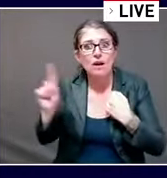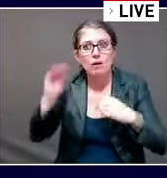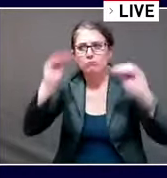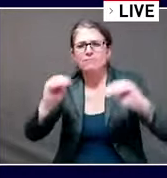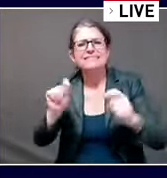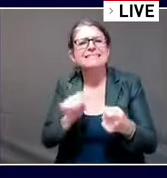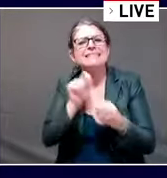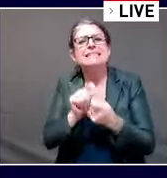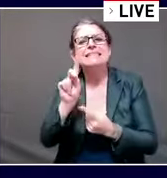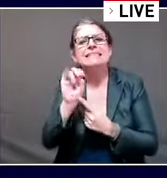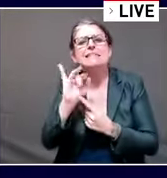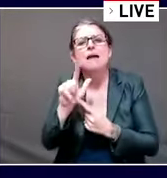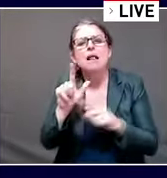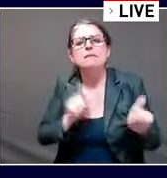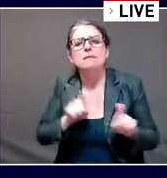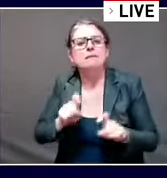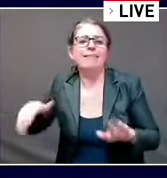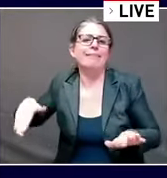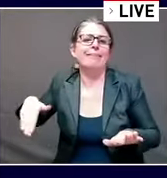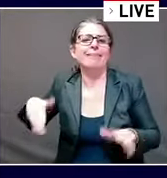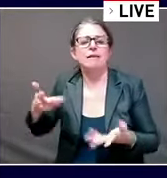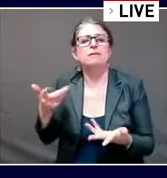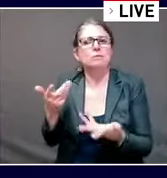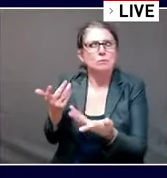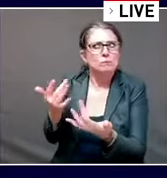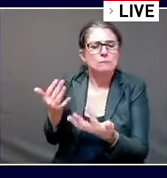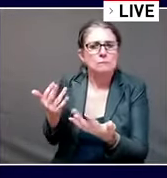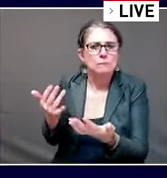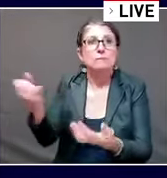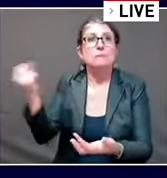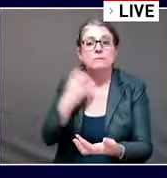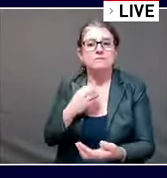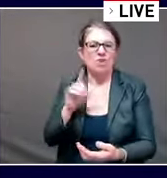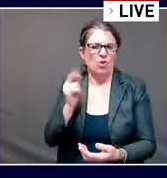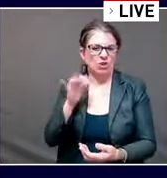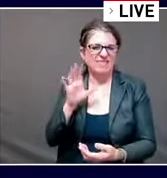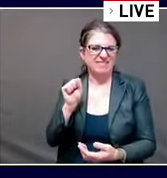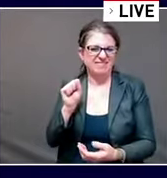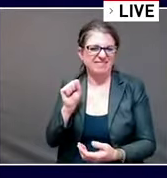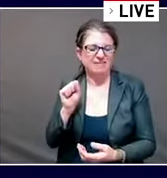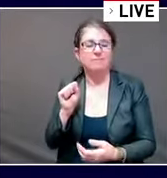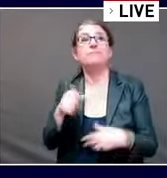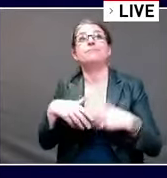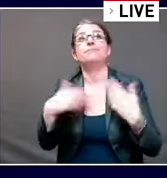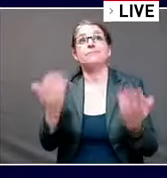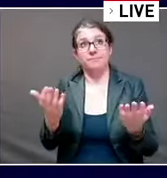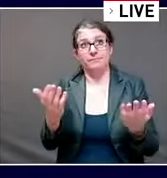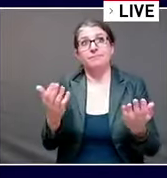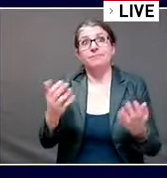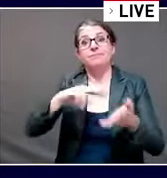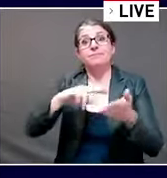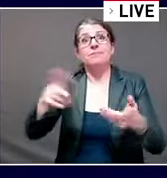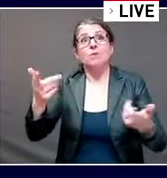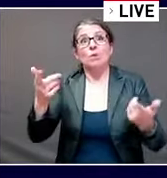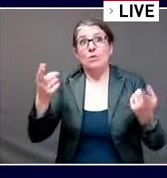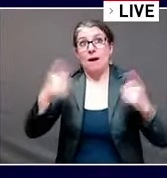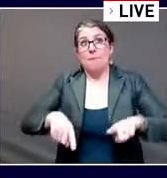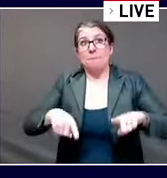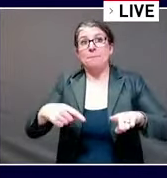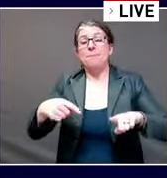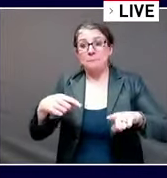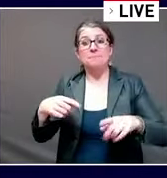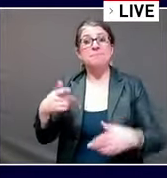That's what we do in health departments. This is what we do at the Maine CDC. We'll get it done. But the funding ensures that we